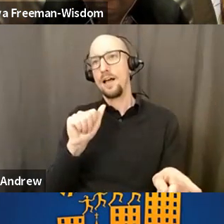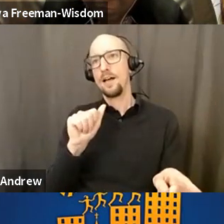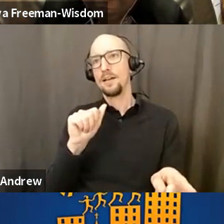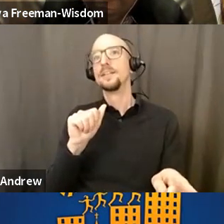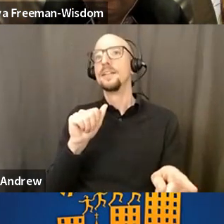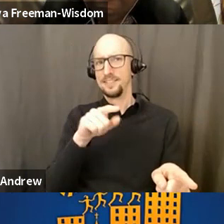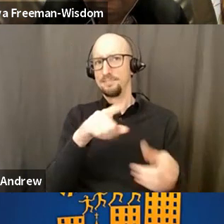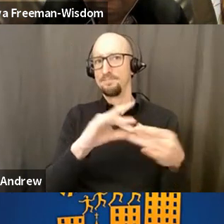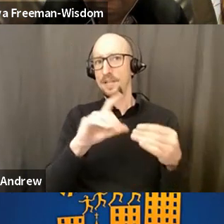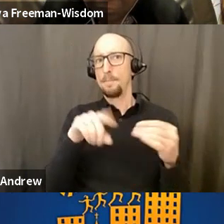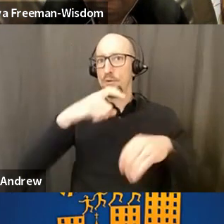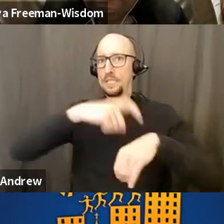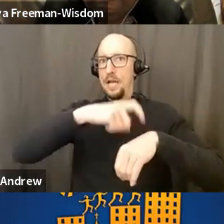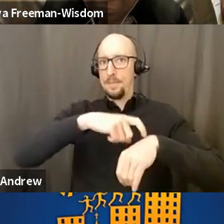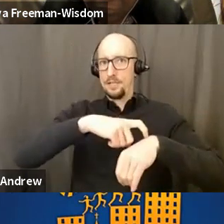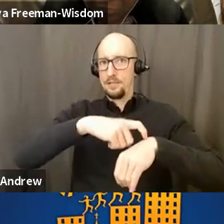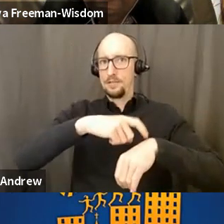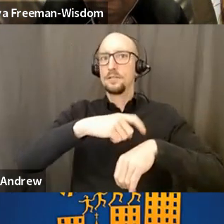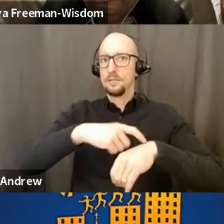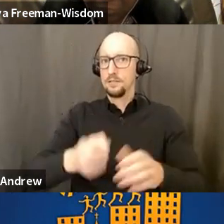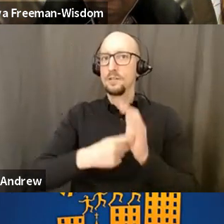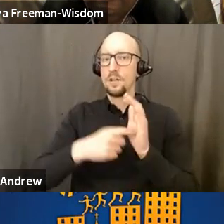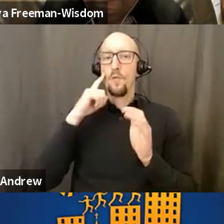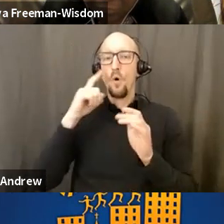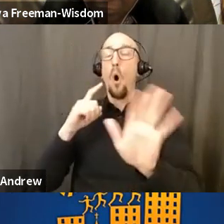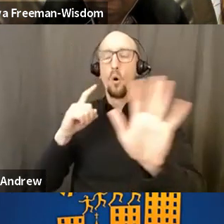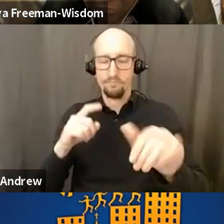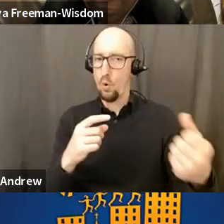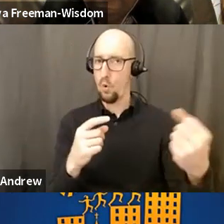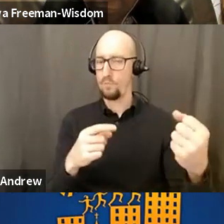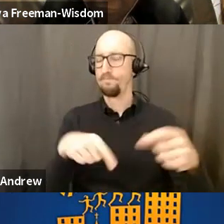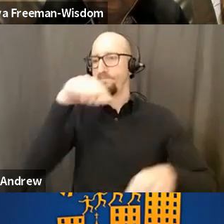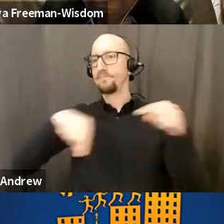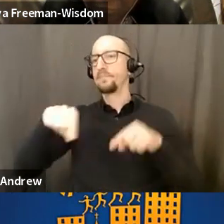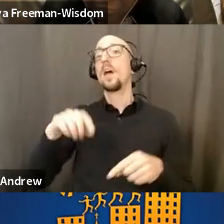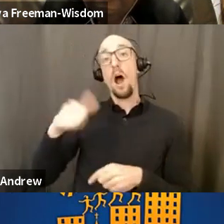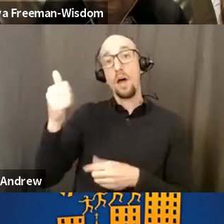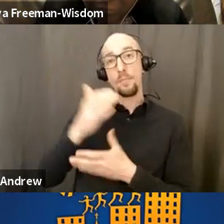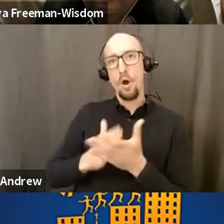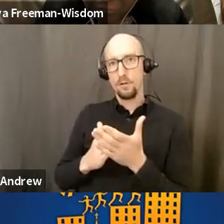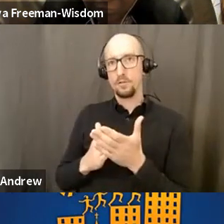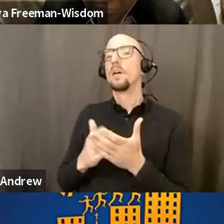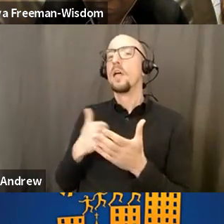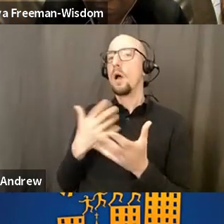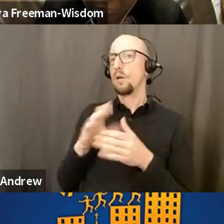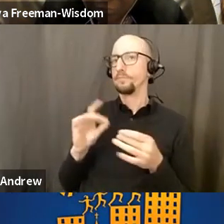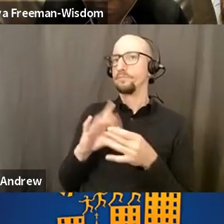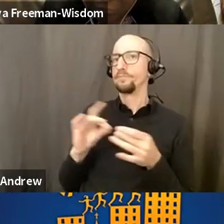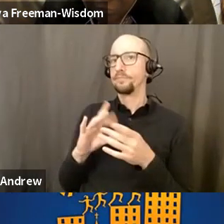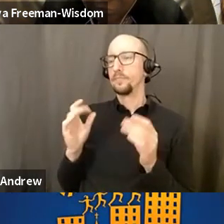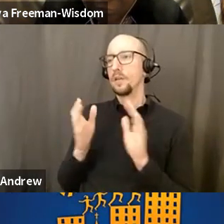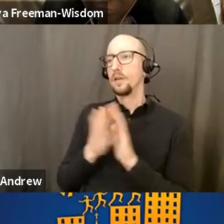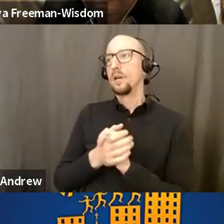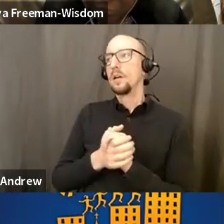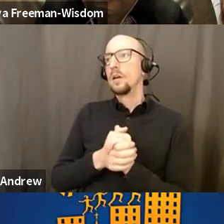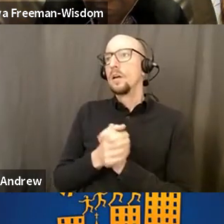timing needed to assess. Oh, before I get there, the other piece I would state is that if we